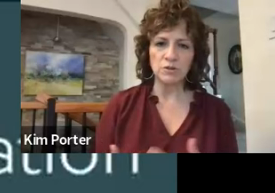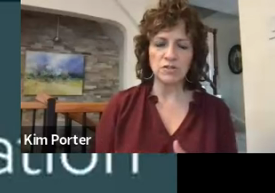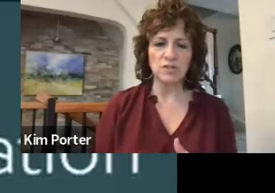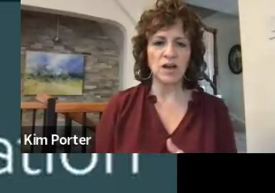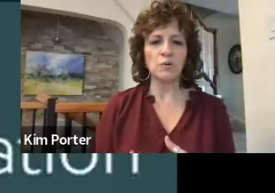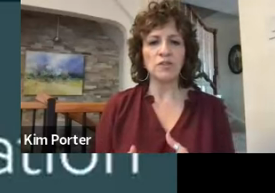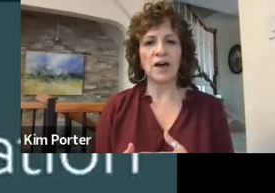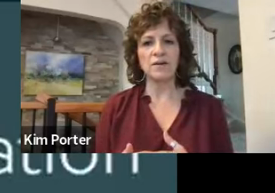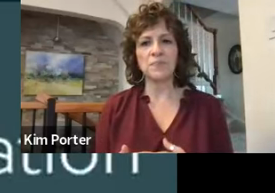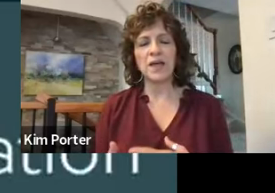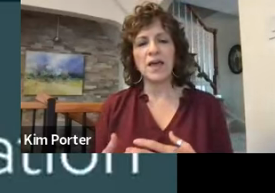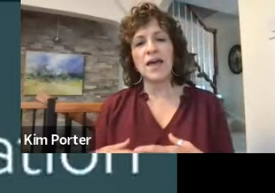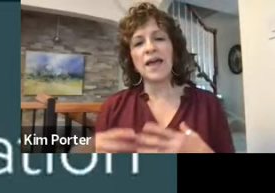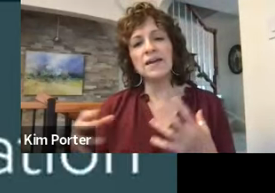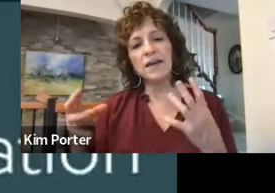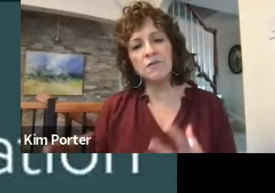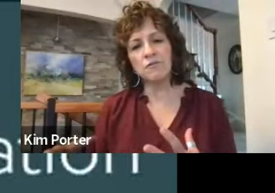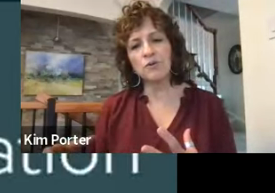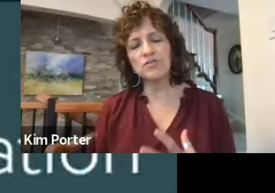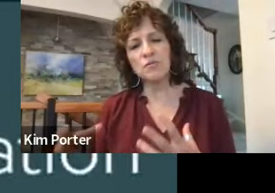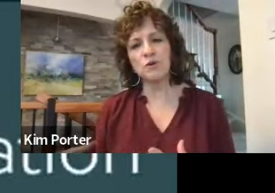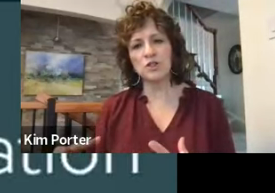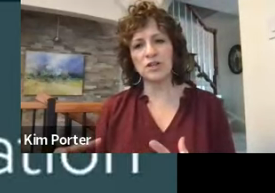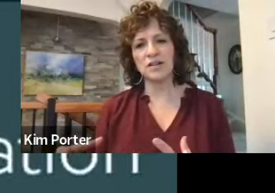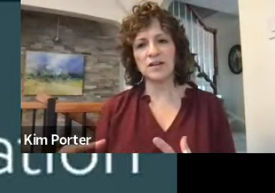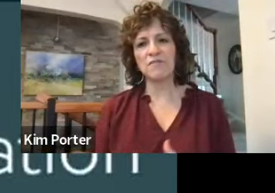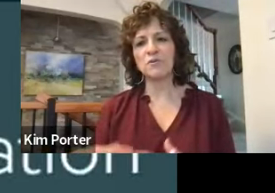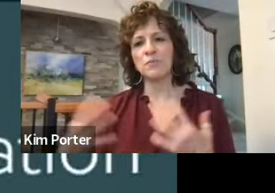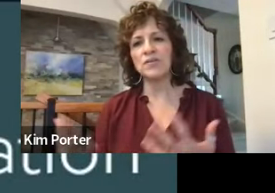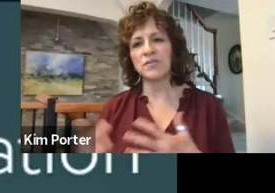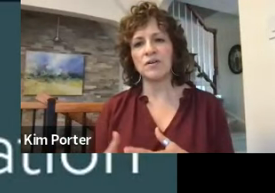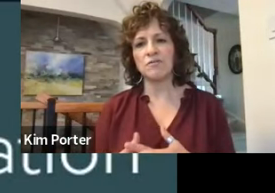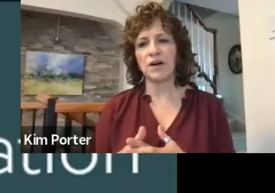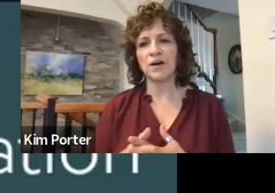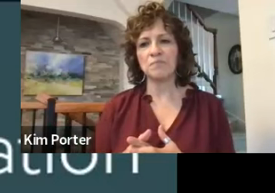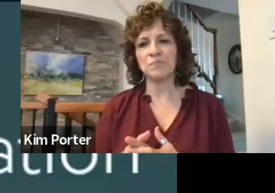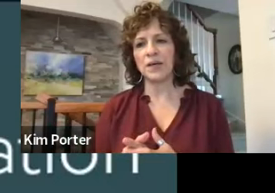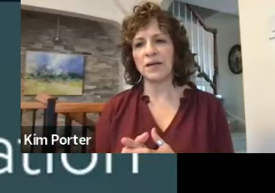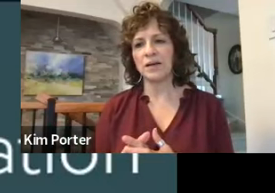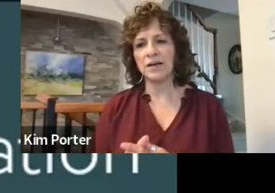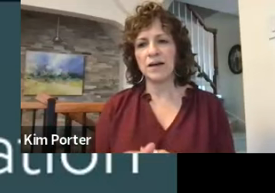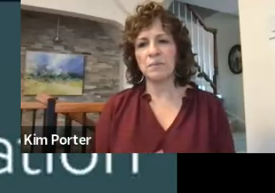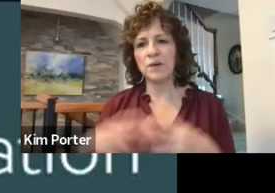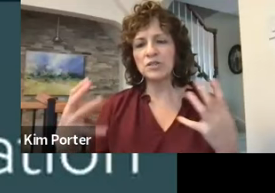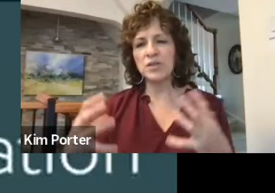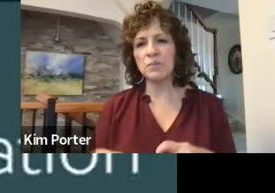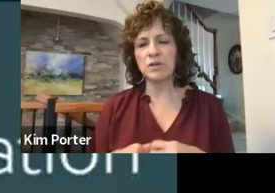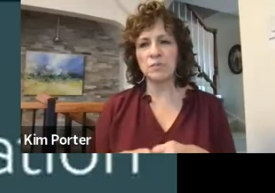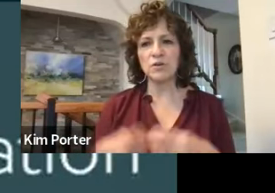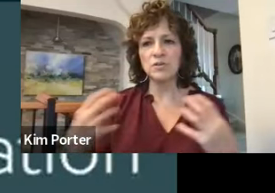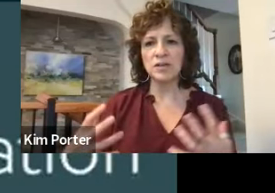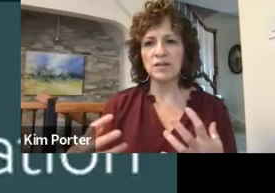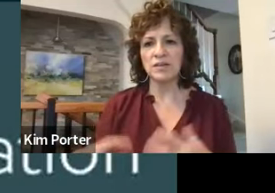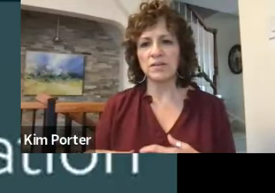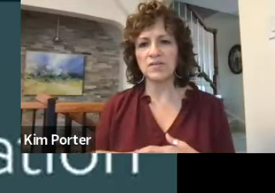of the emotions that come with that. And if we're so fortunate, after months of being enmeshed with them